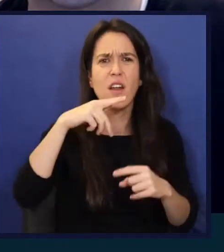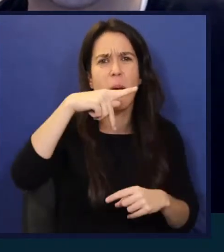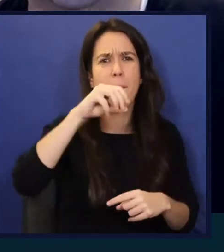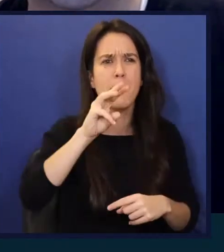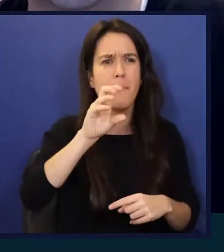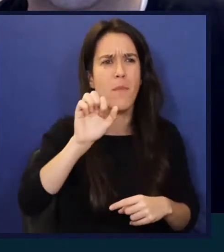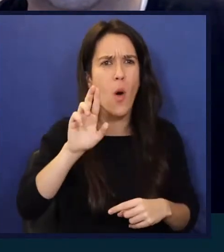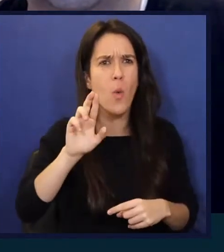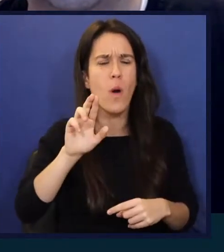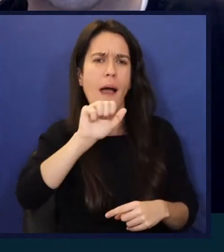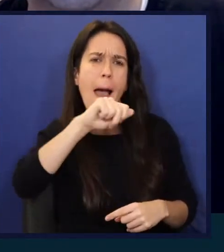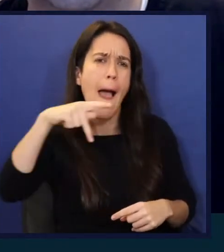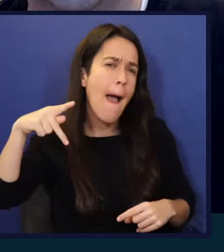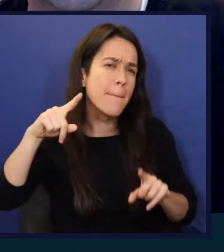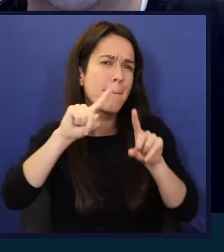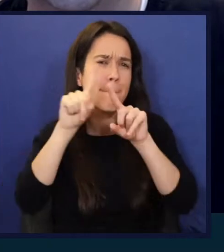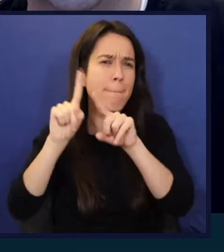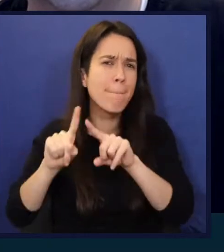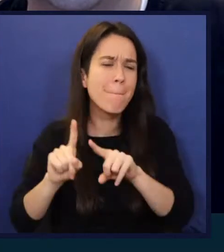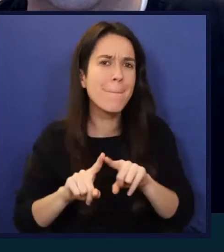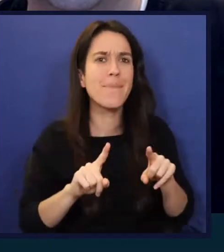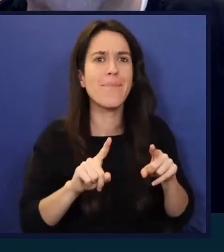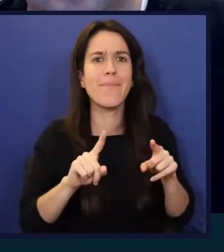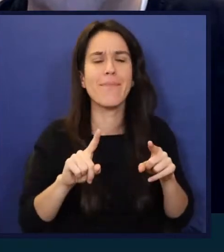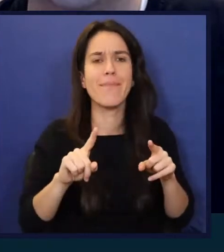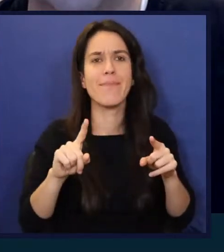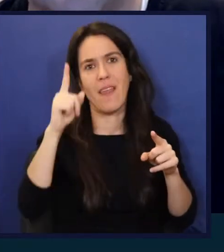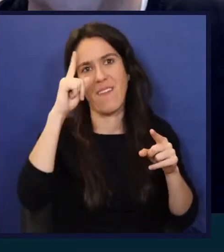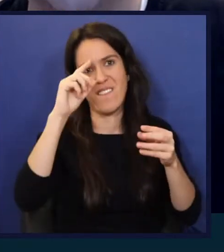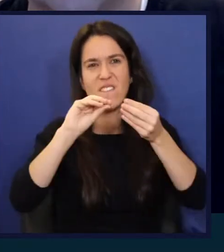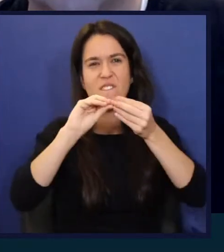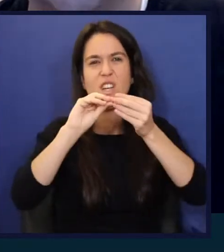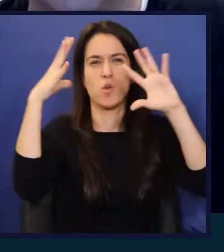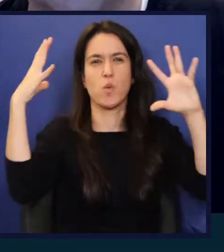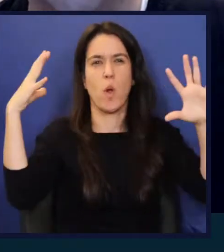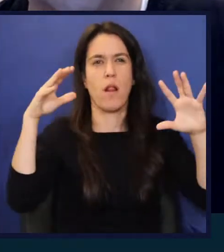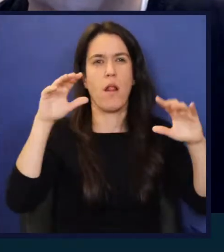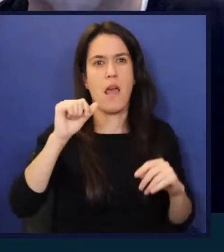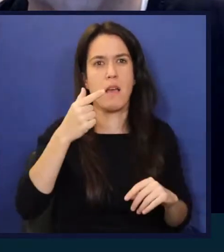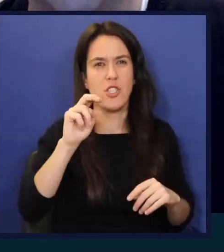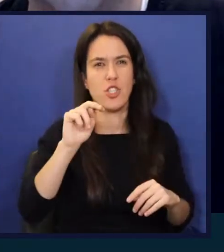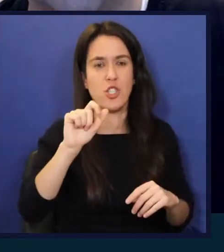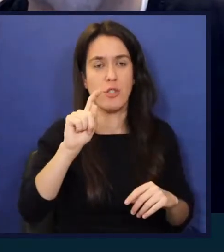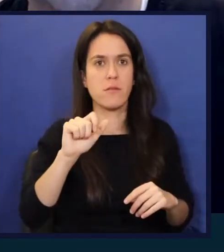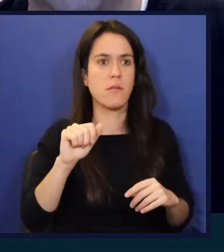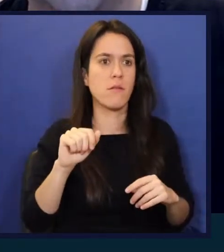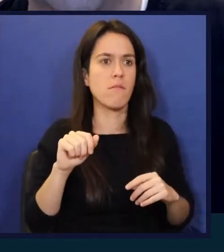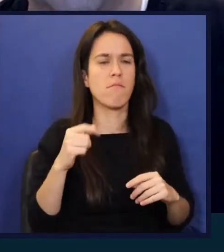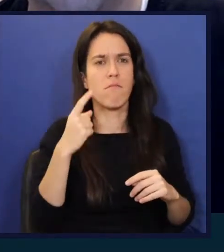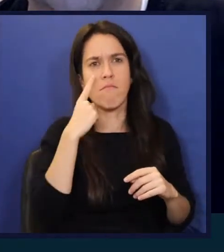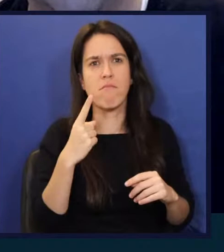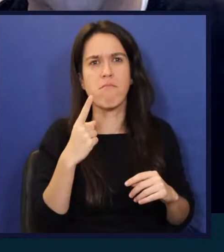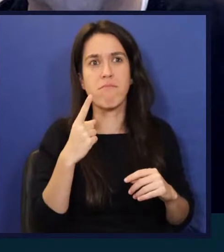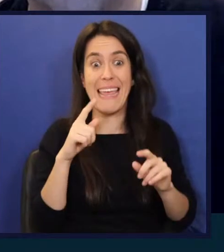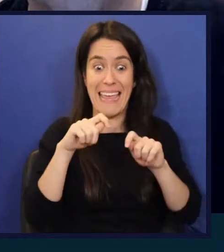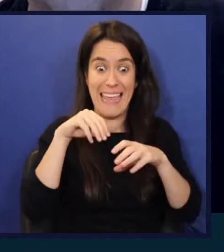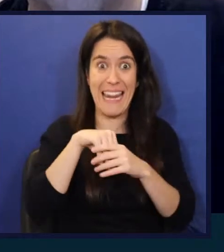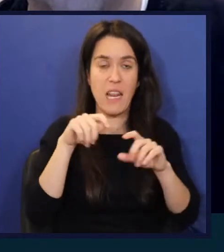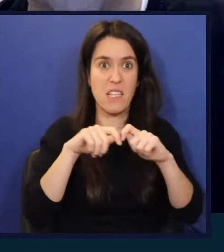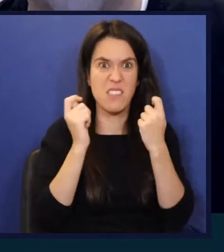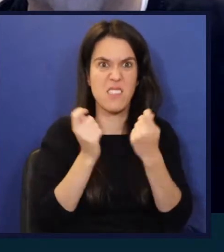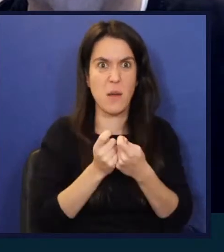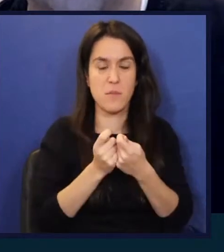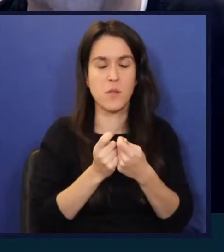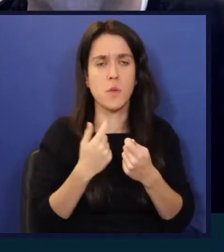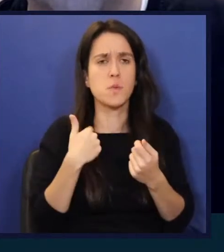have the virtual agents and Power Automate as well from within Teams. So